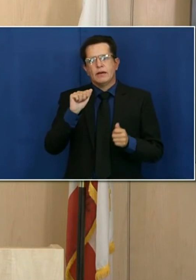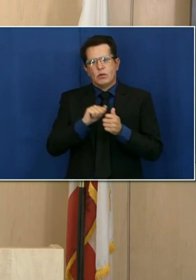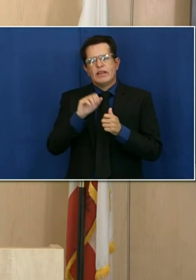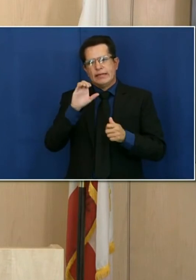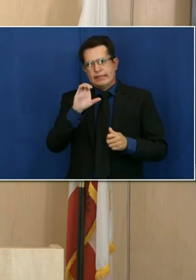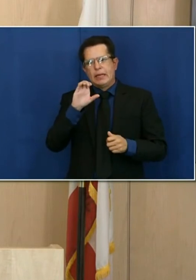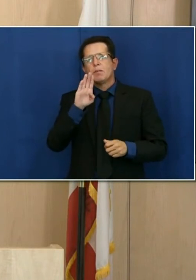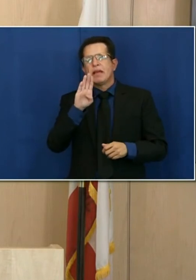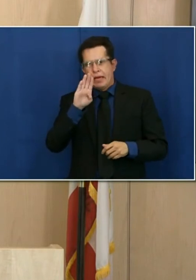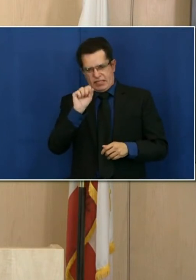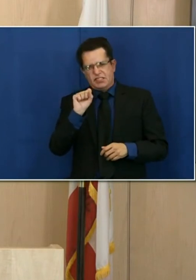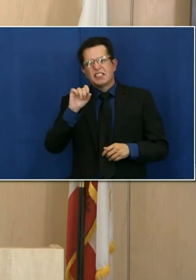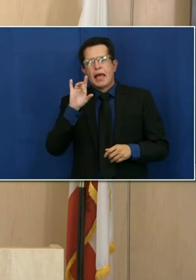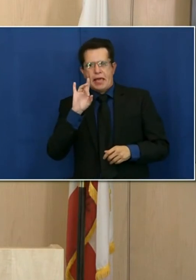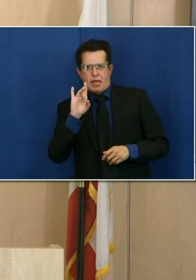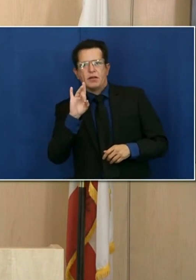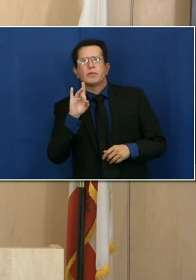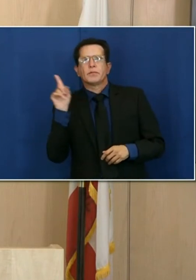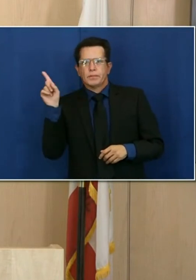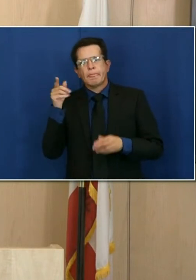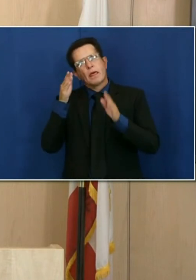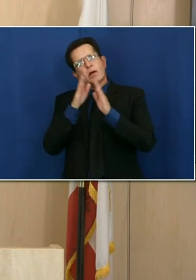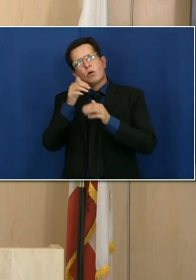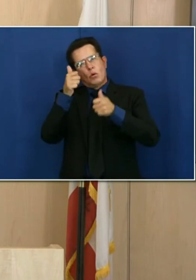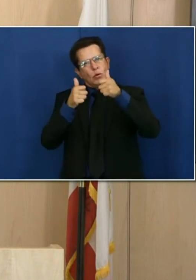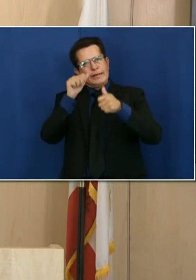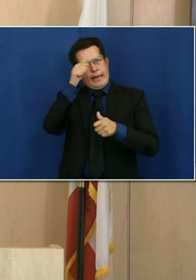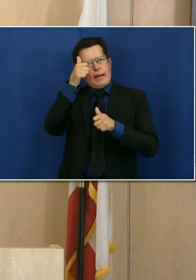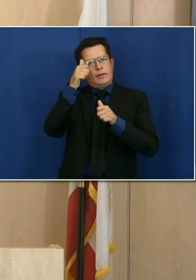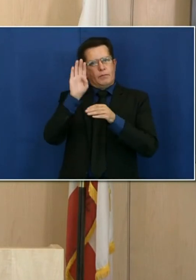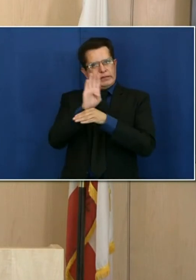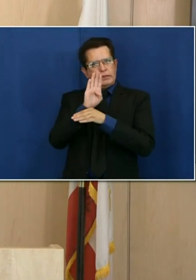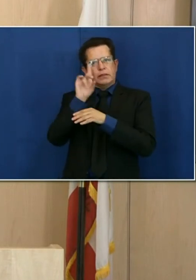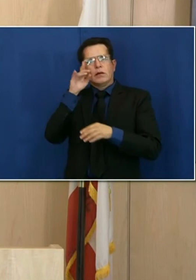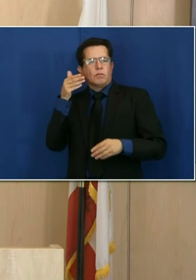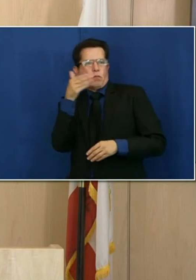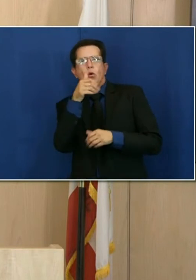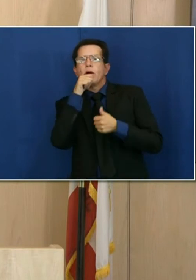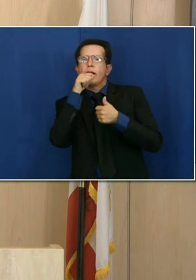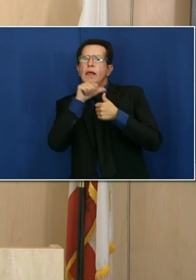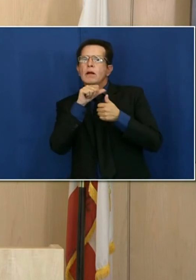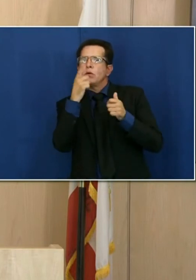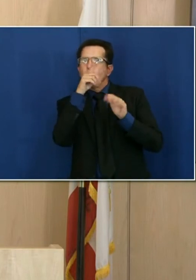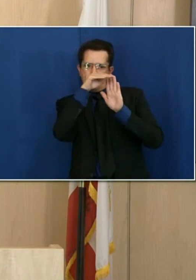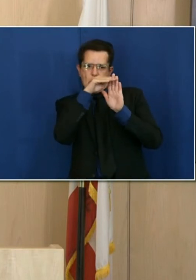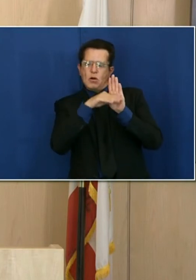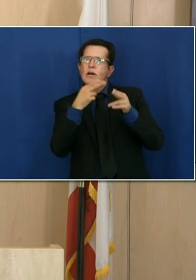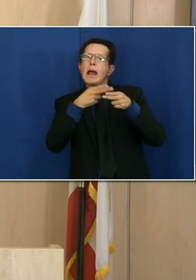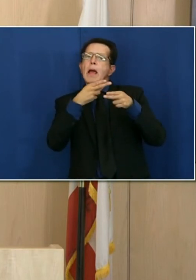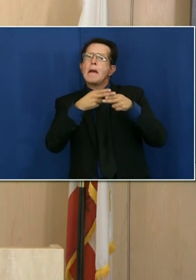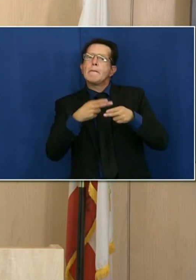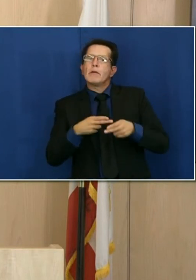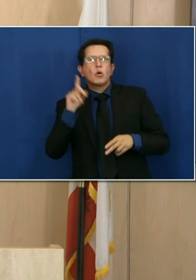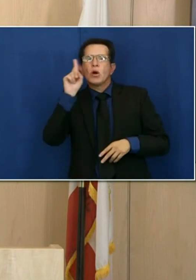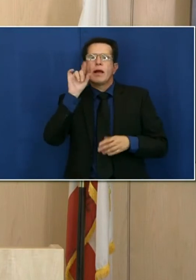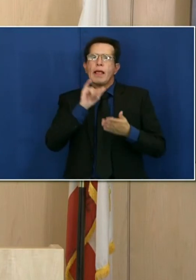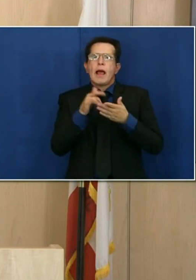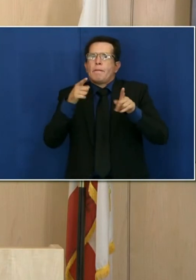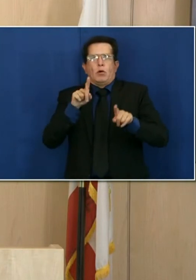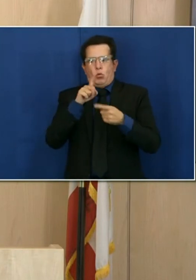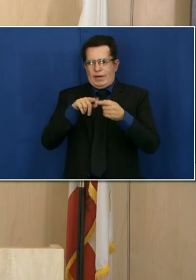8. She's asking, what 10 businesses were issued cease and desist letters for what specific violation, and what are the next